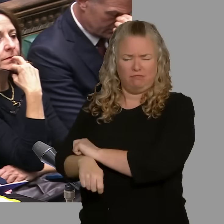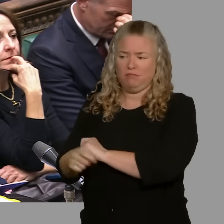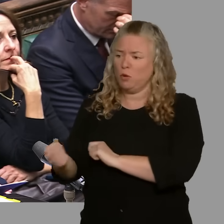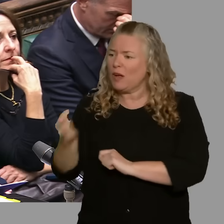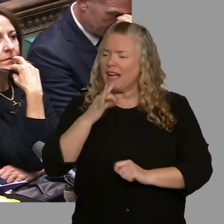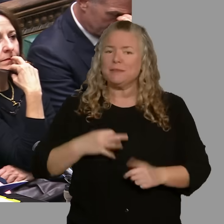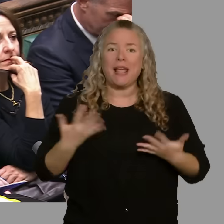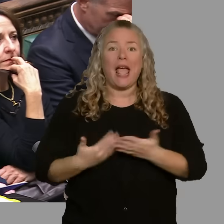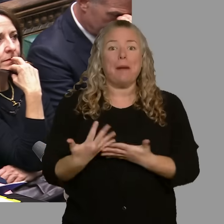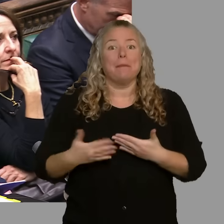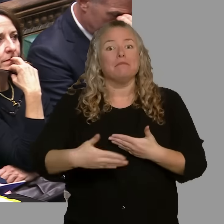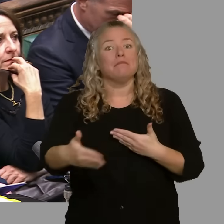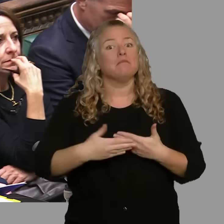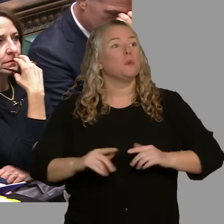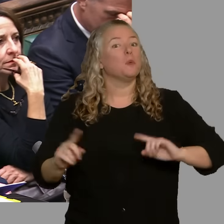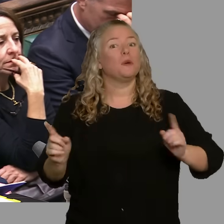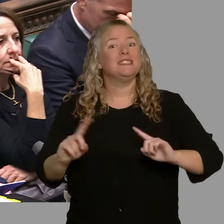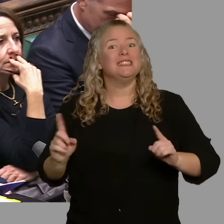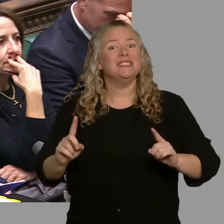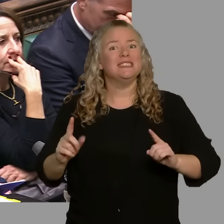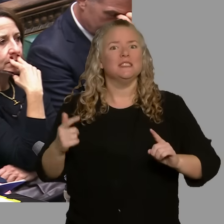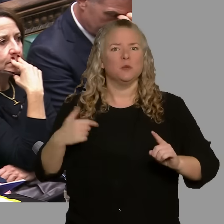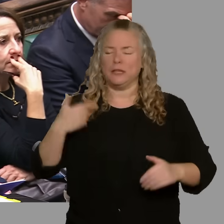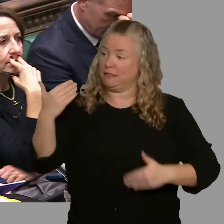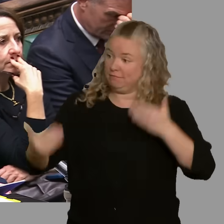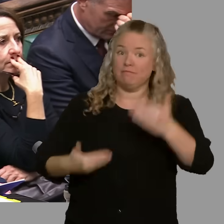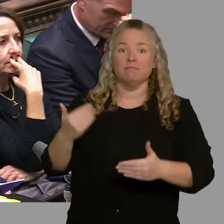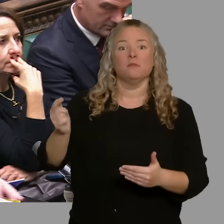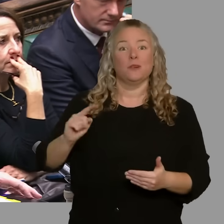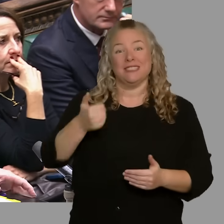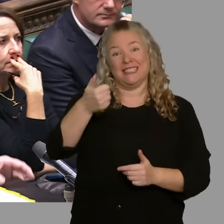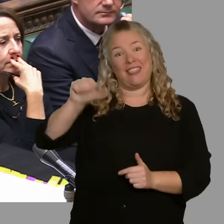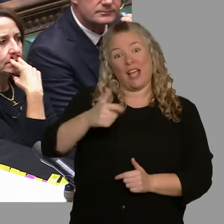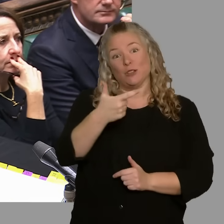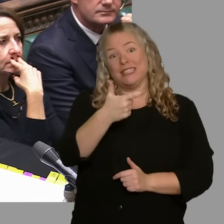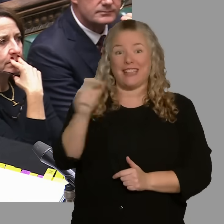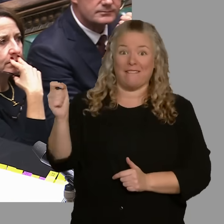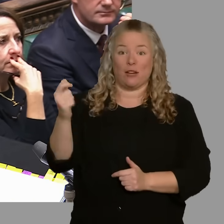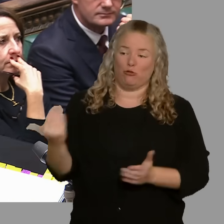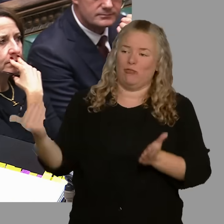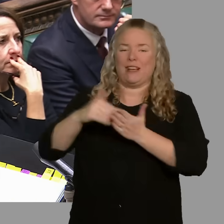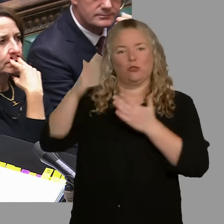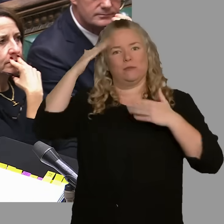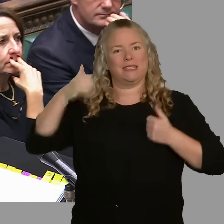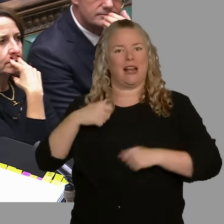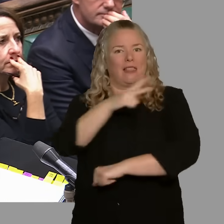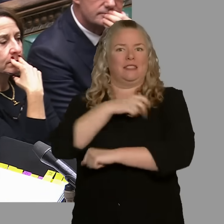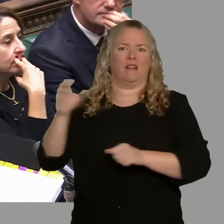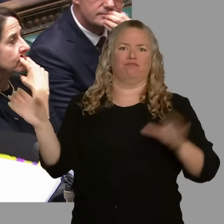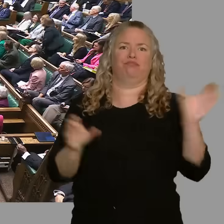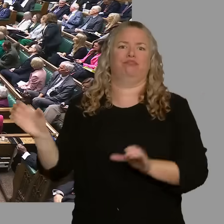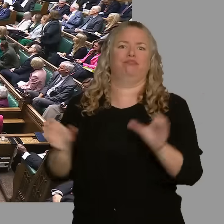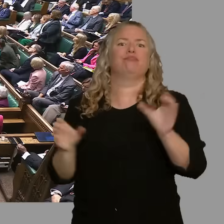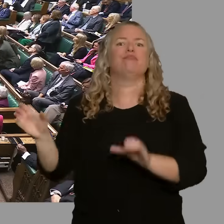dedicated mental health emergency departments, and we've boosted NHS spending on mental health by almost £700 million.